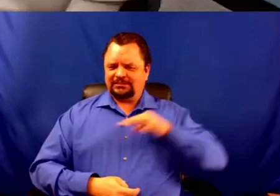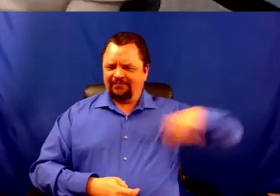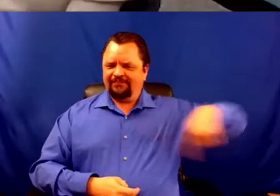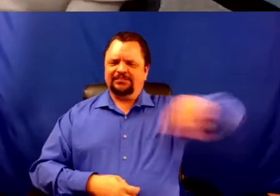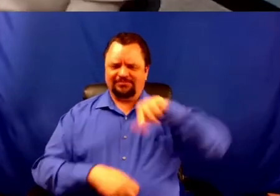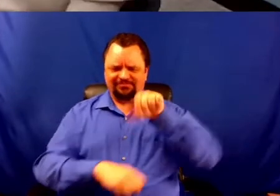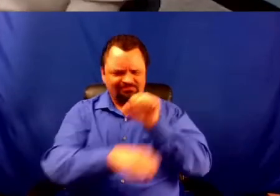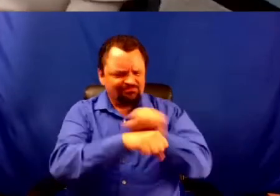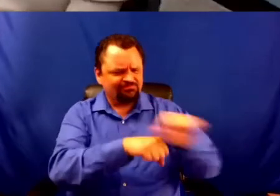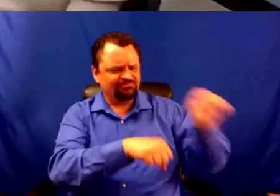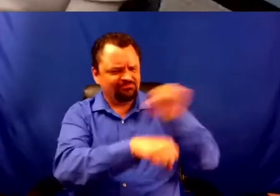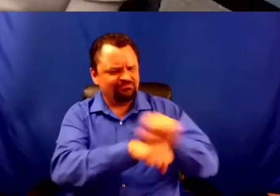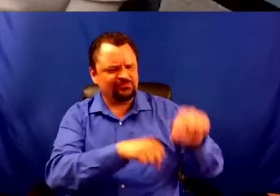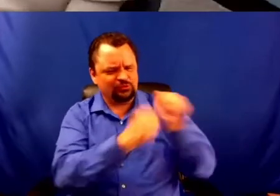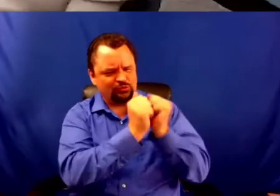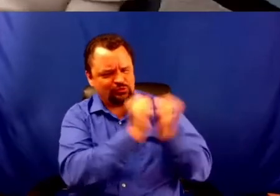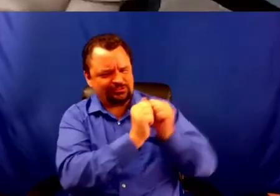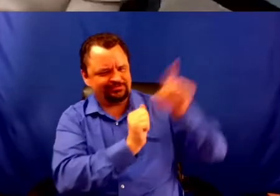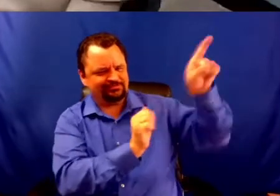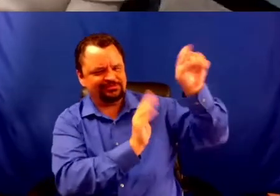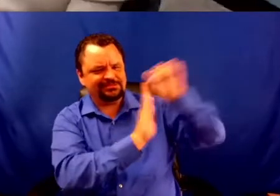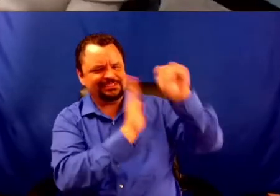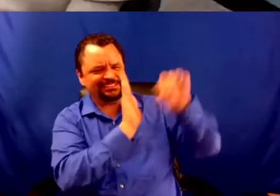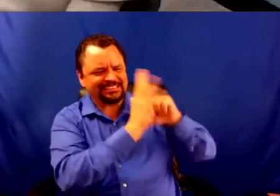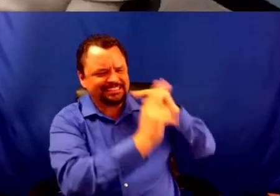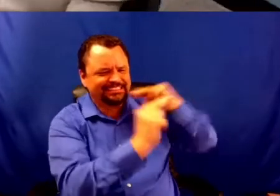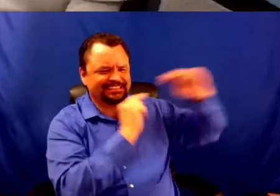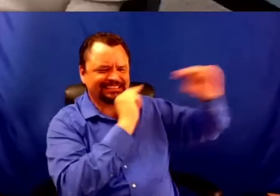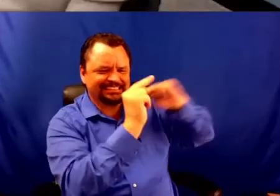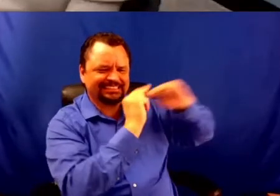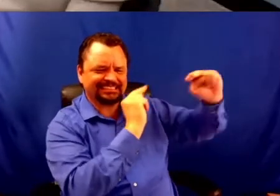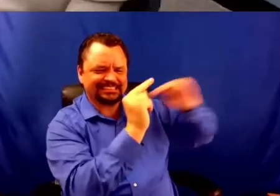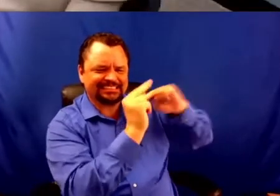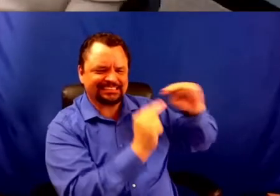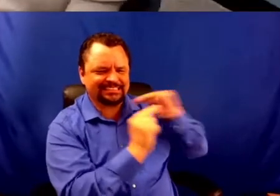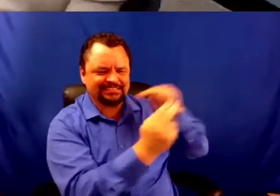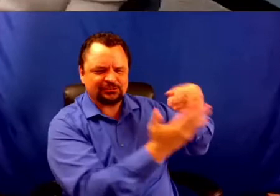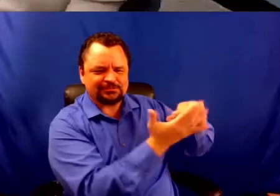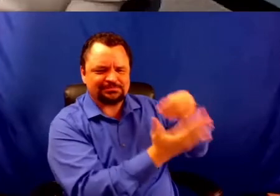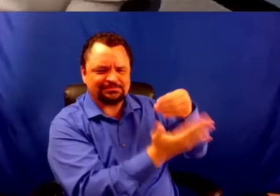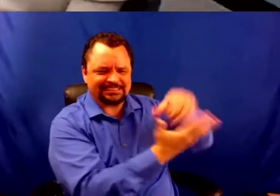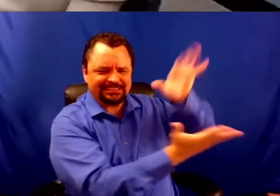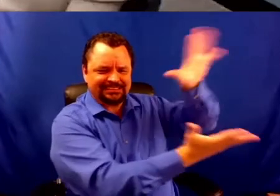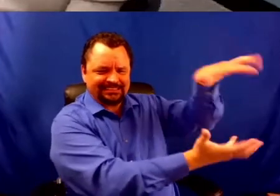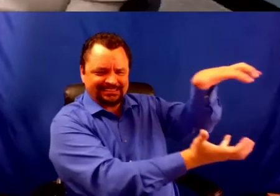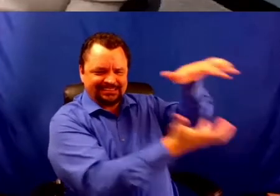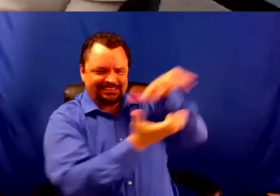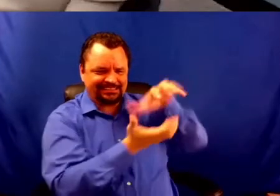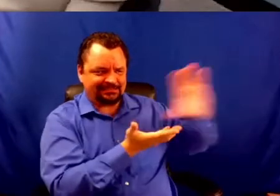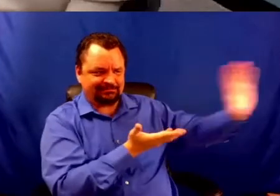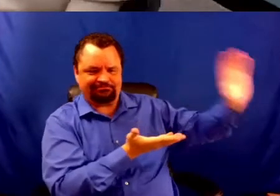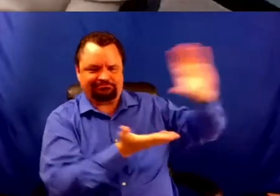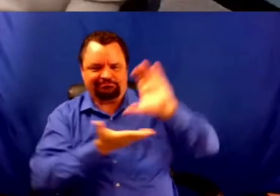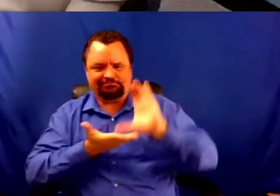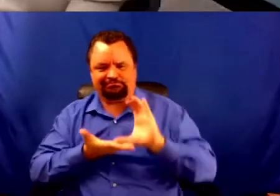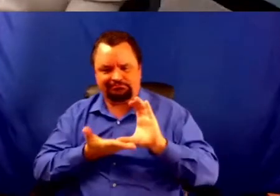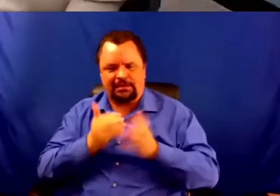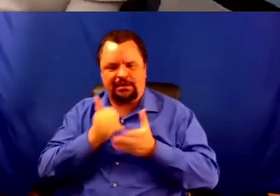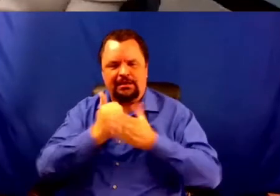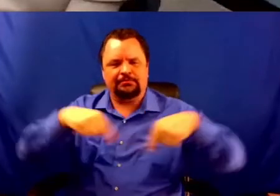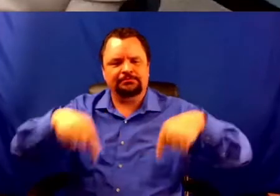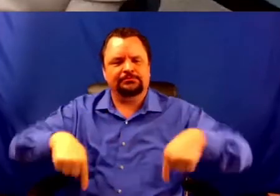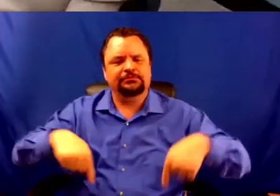state to negotiate what ended up being millions more for the state so that we can help our residents and those in need and those that have